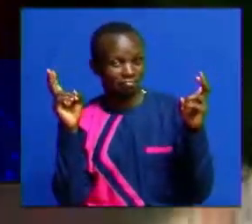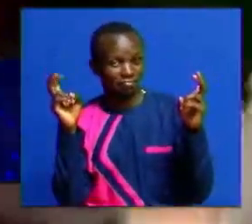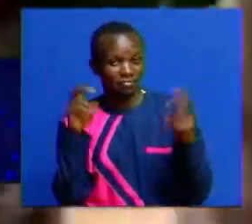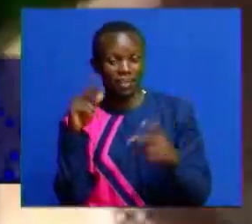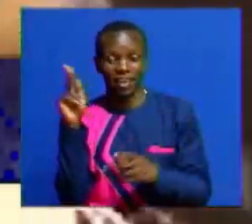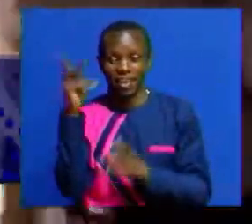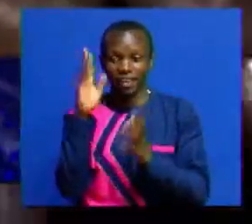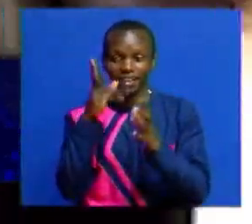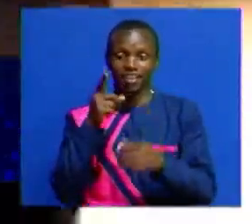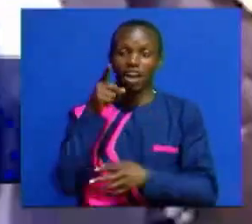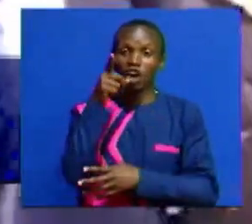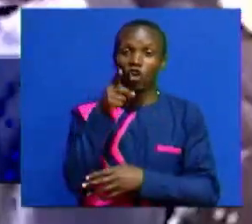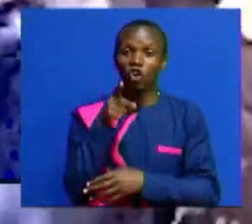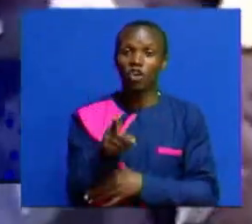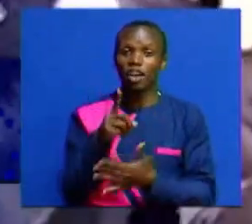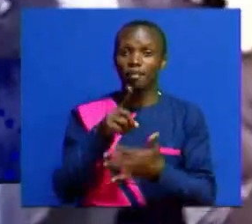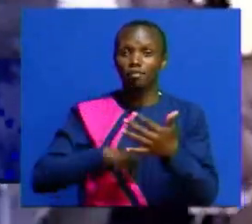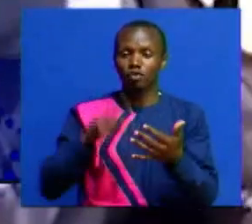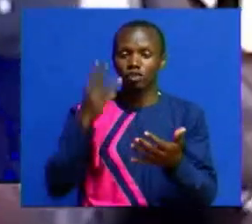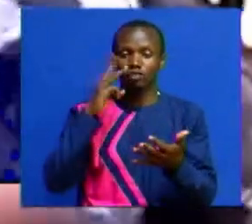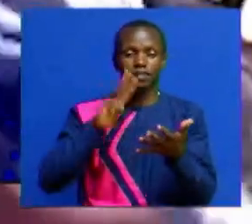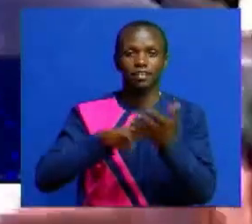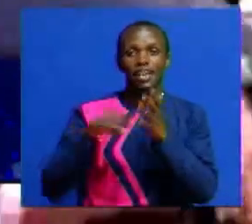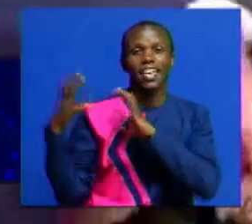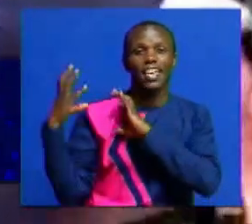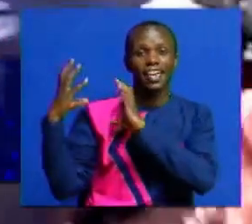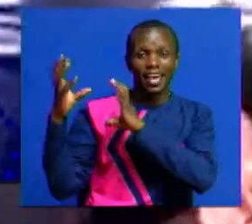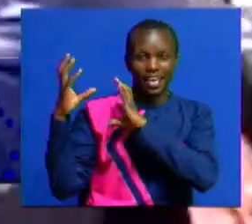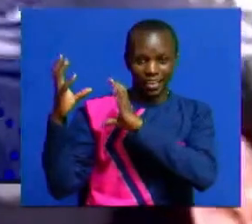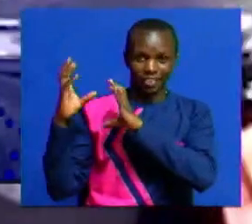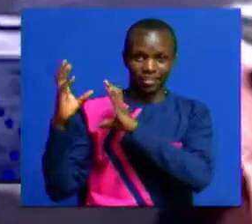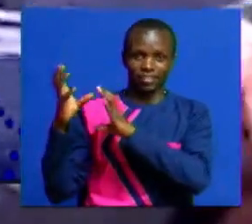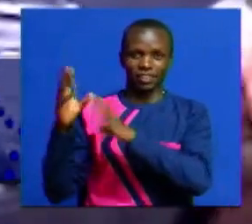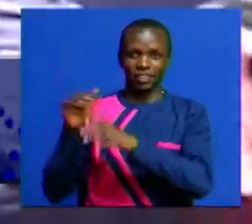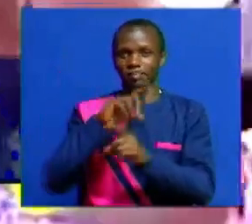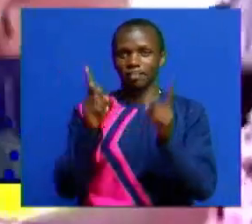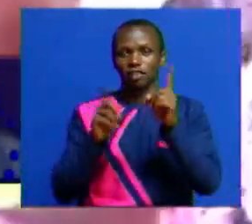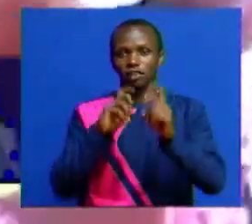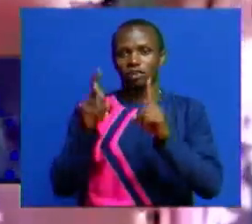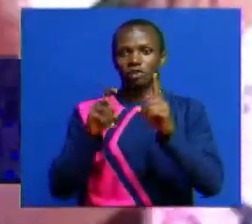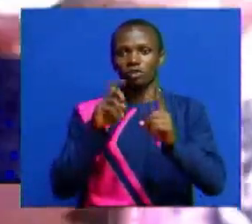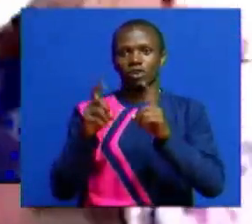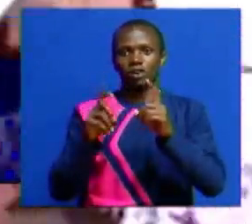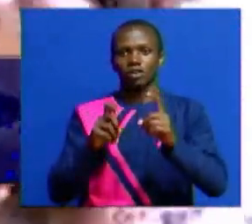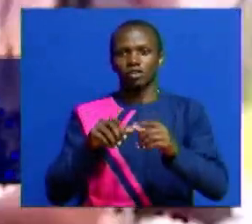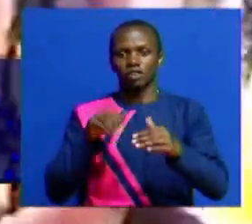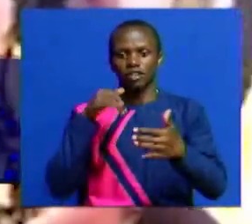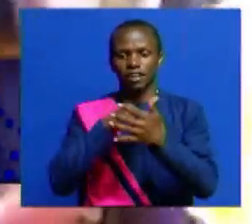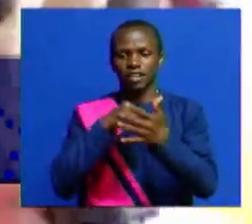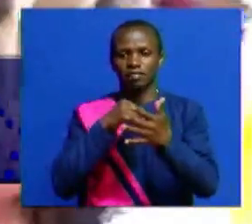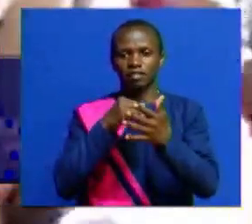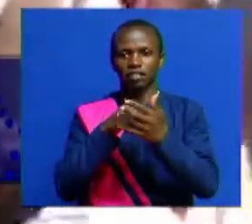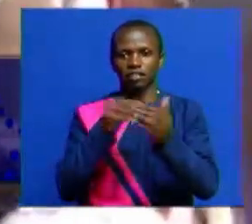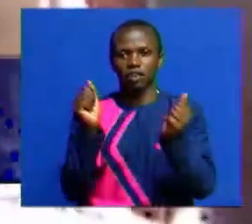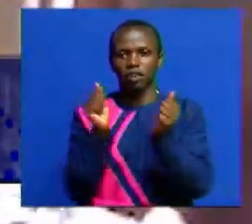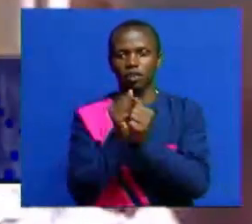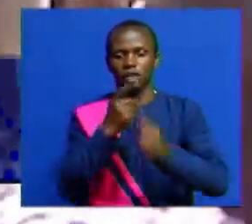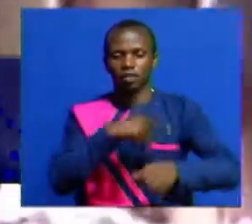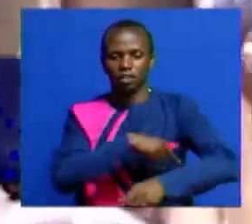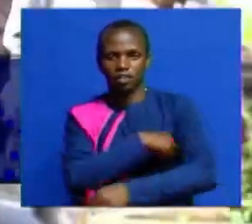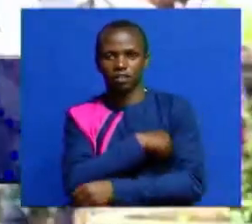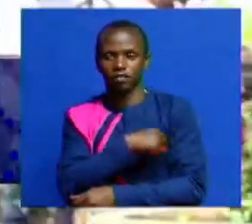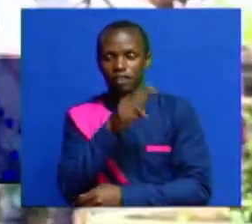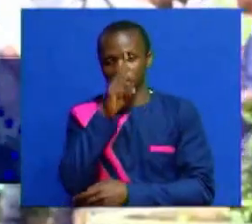strongly condemn what is being witnessed in Kilifi, most of them questioning the late intervention by the police. My name is Sarah Willington Opicho